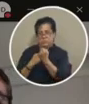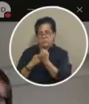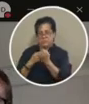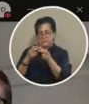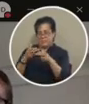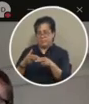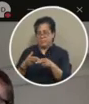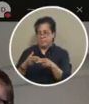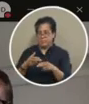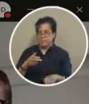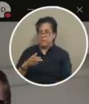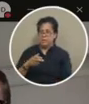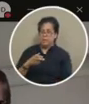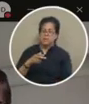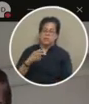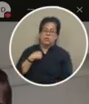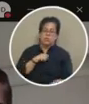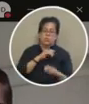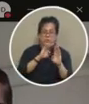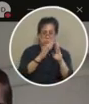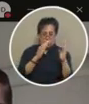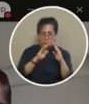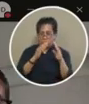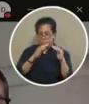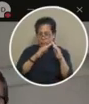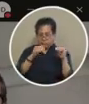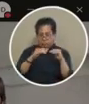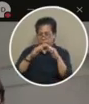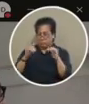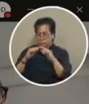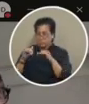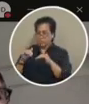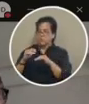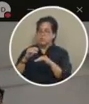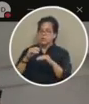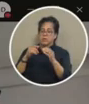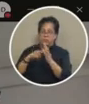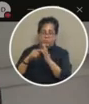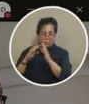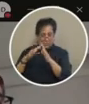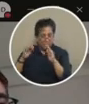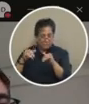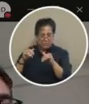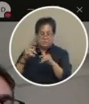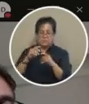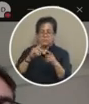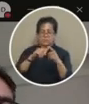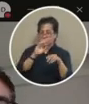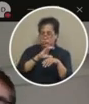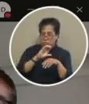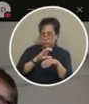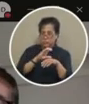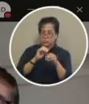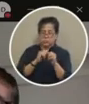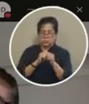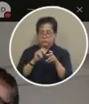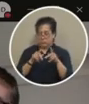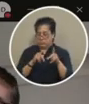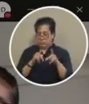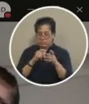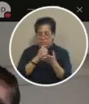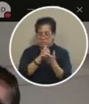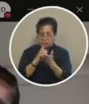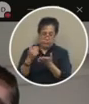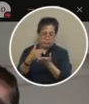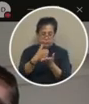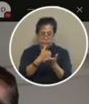name. Not only did we go door to door, we also went to affordable housing complexes, and we also went to churches with our constituents helping